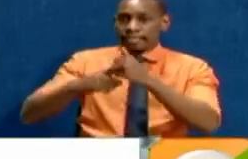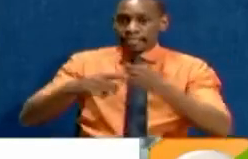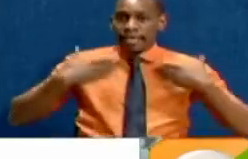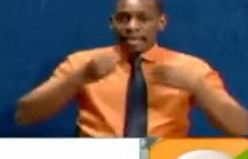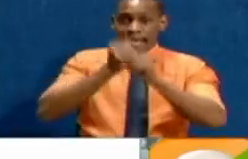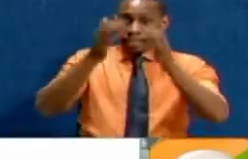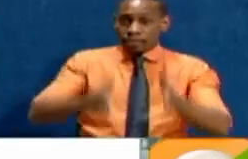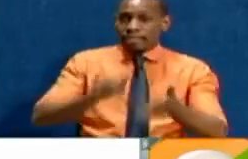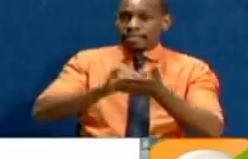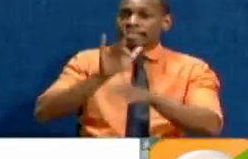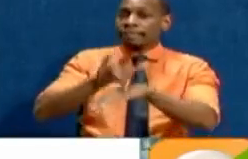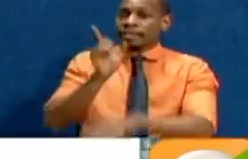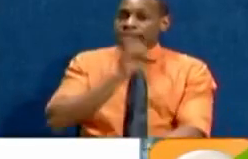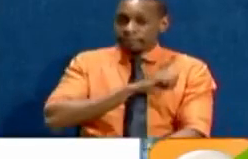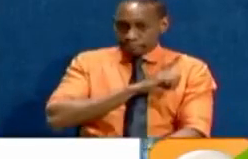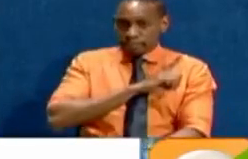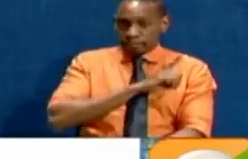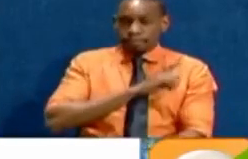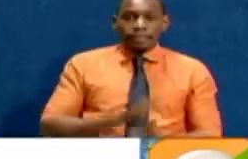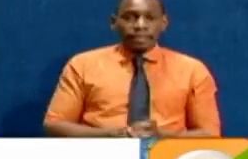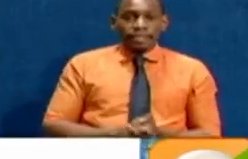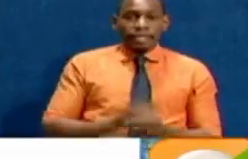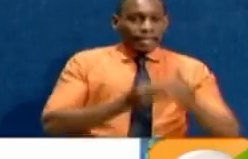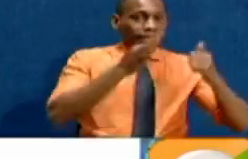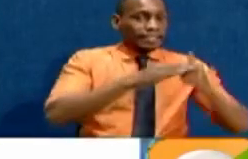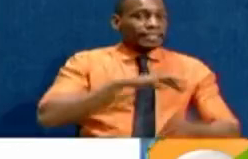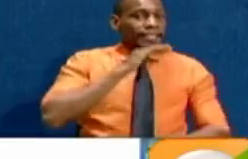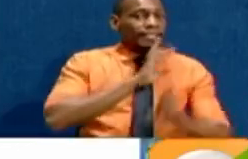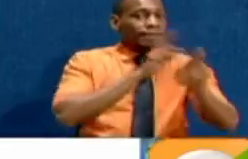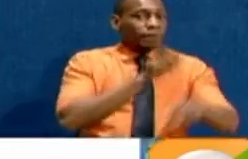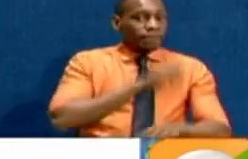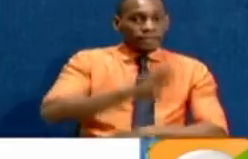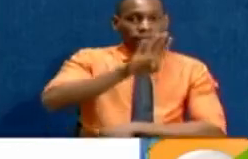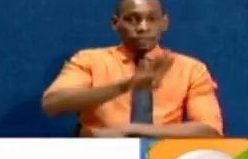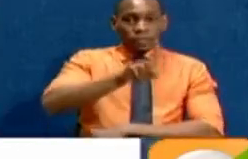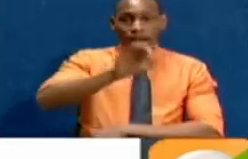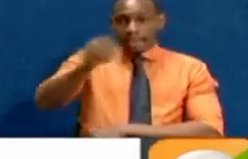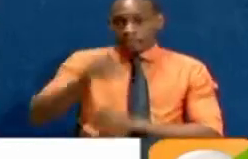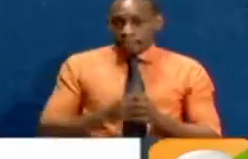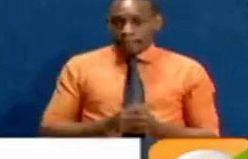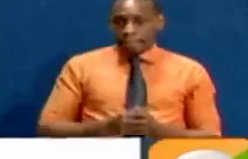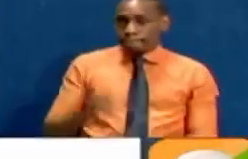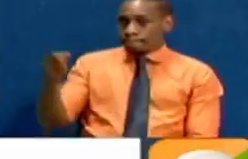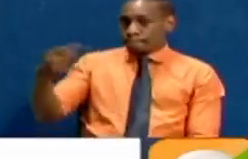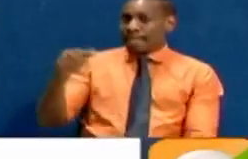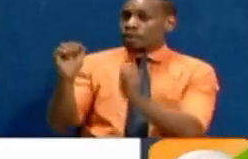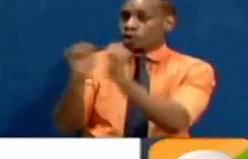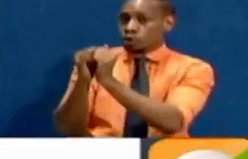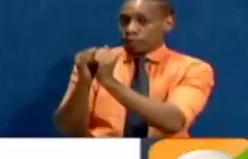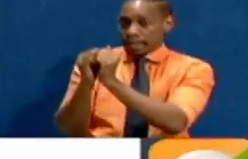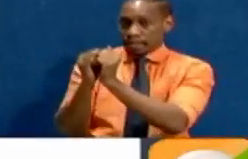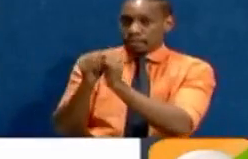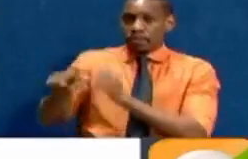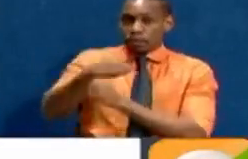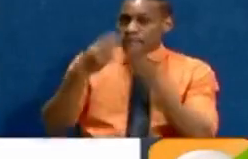health workers who have been infected cumulatively, with 18 deaths reported in 41 counties. In the month of October,